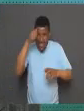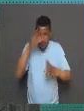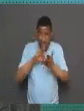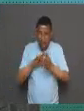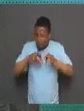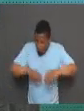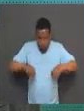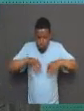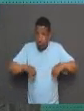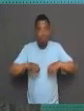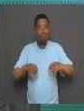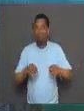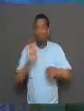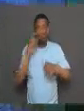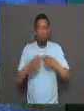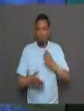dozens of countries.